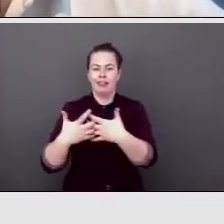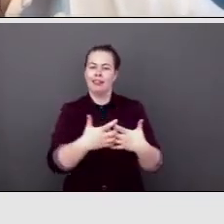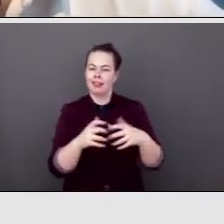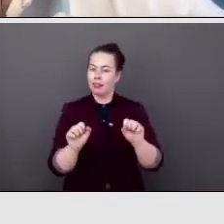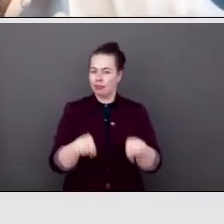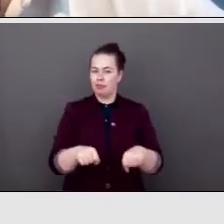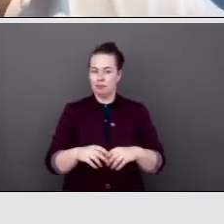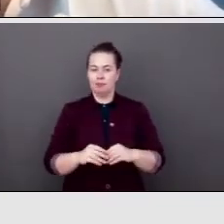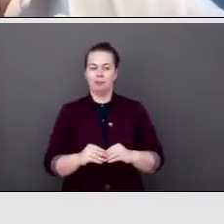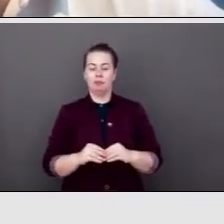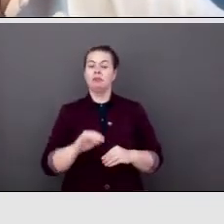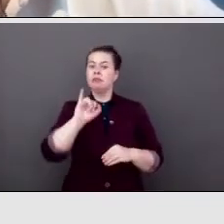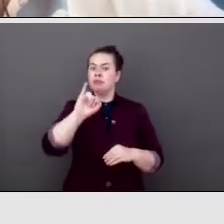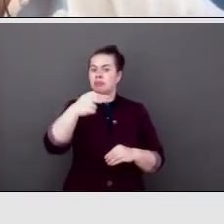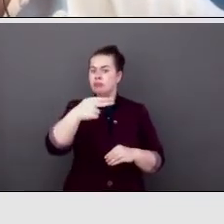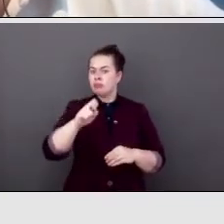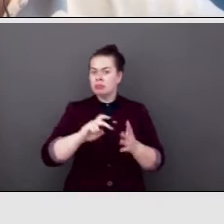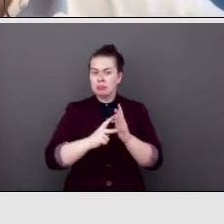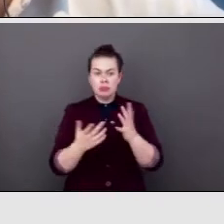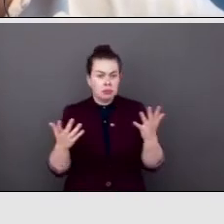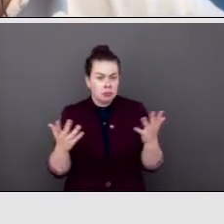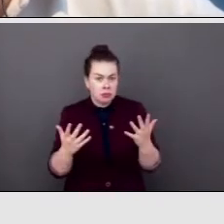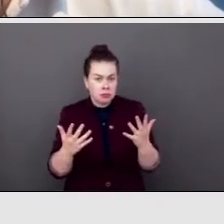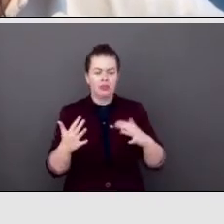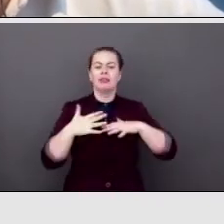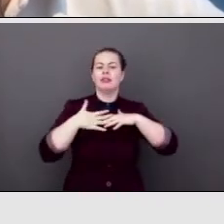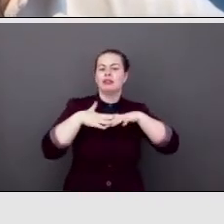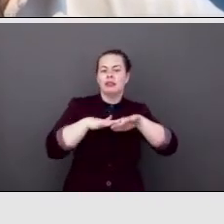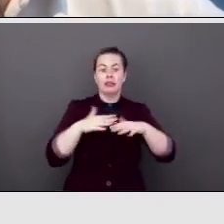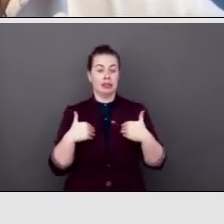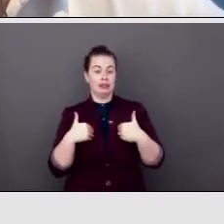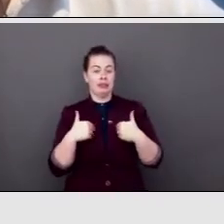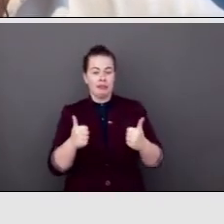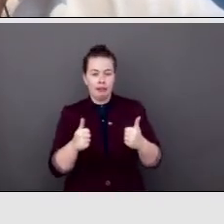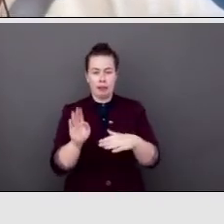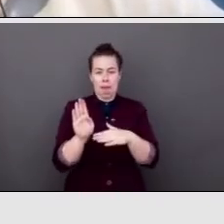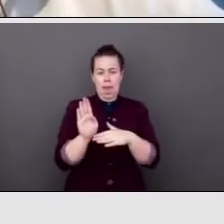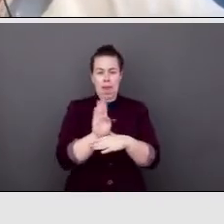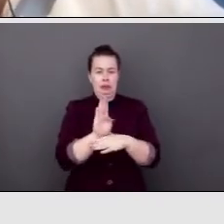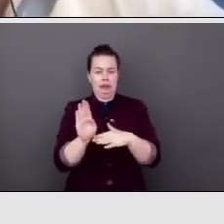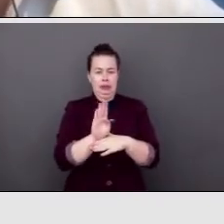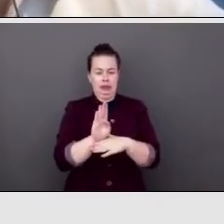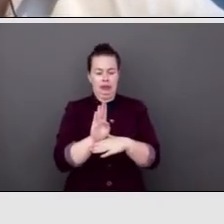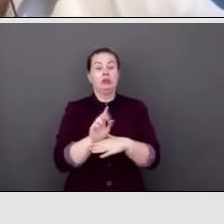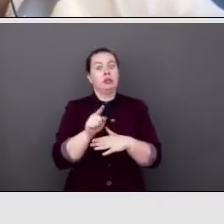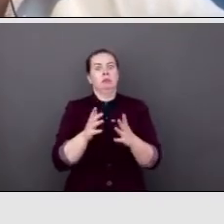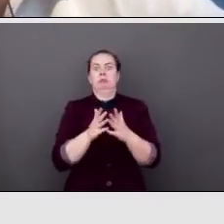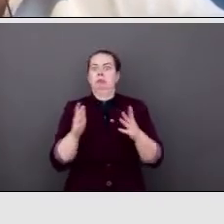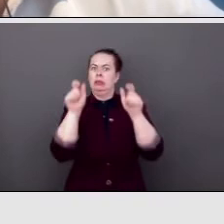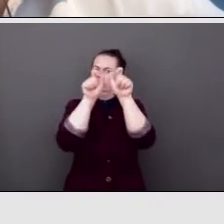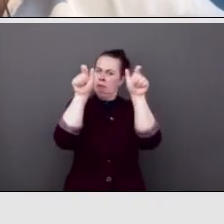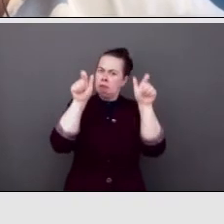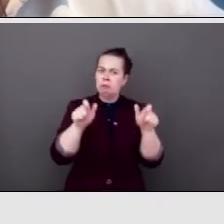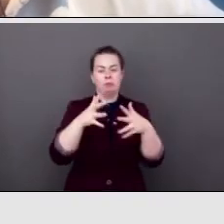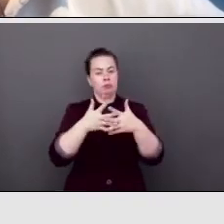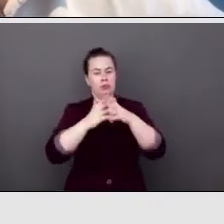for Integrating the Healthcare Enterprise. It's an entity, non-for-profit organization at a global level that meets the requirements